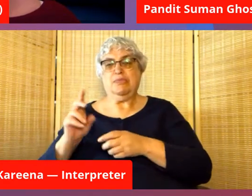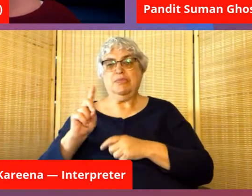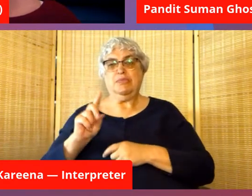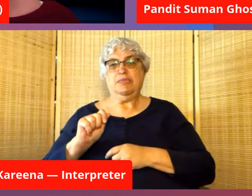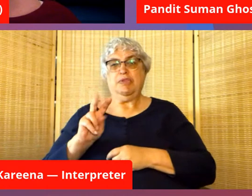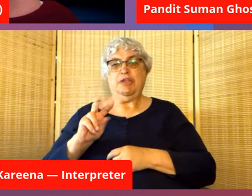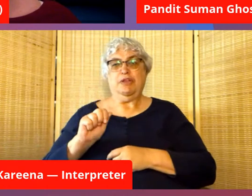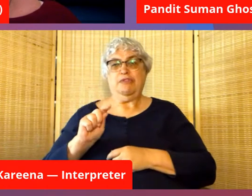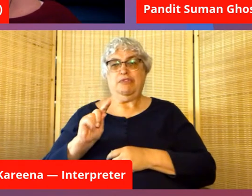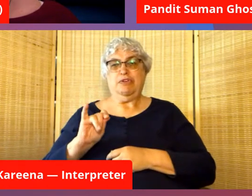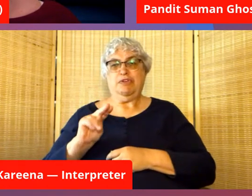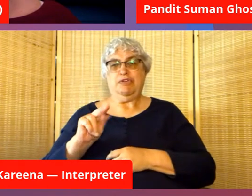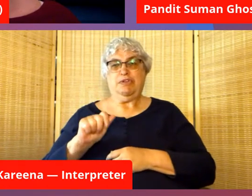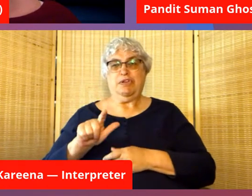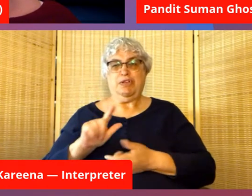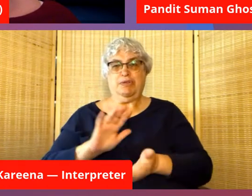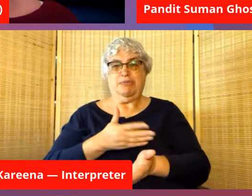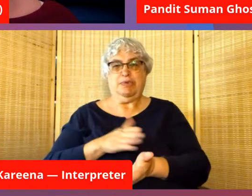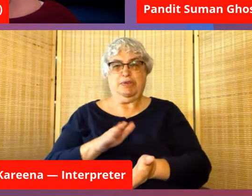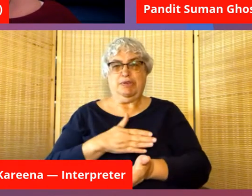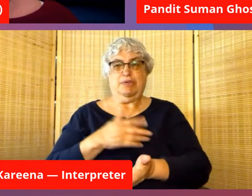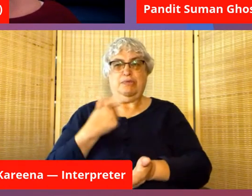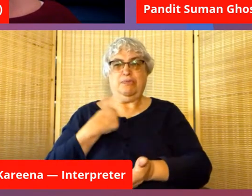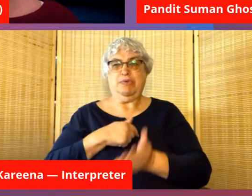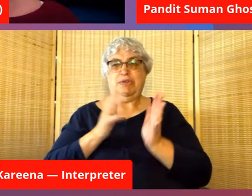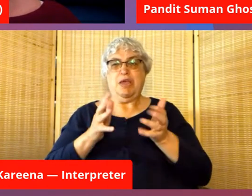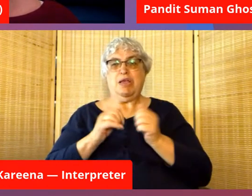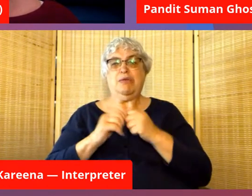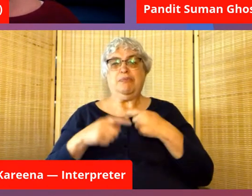some which generally speak about life,